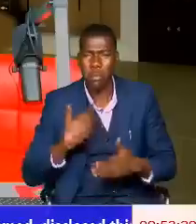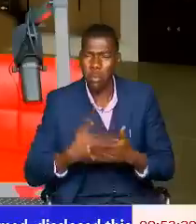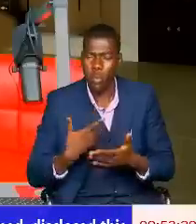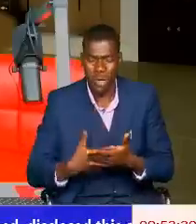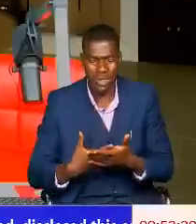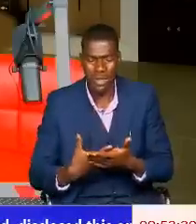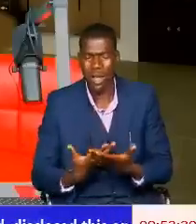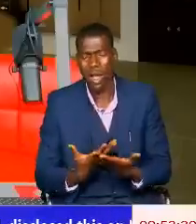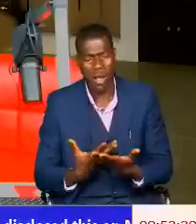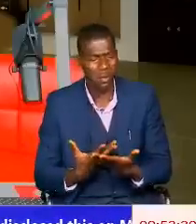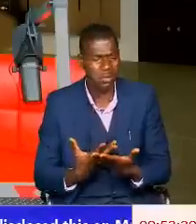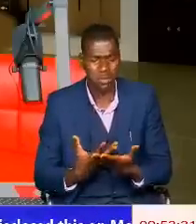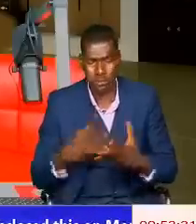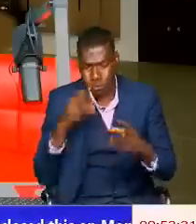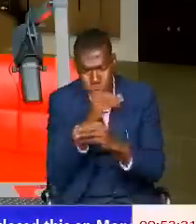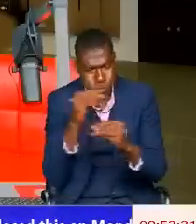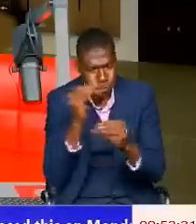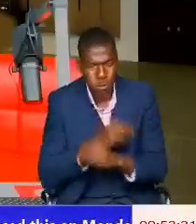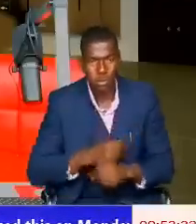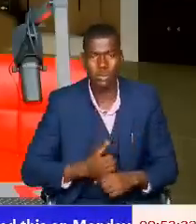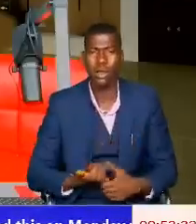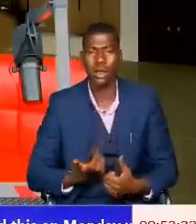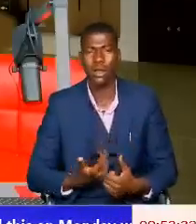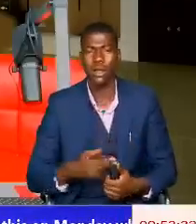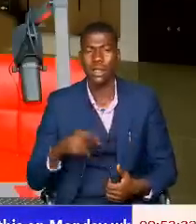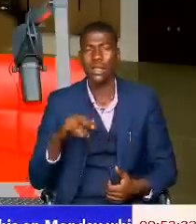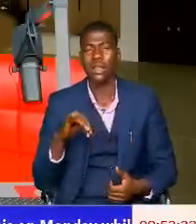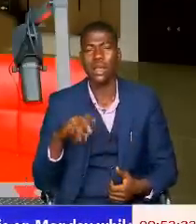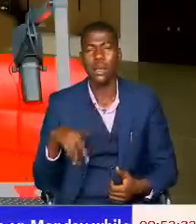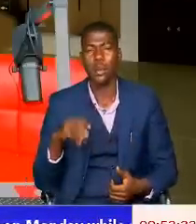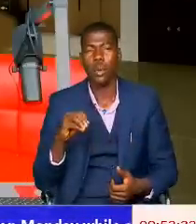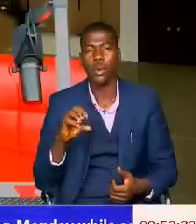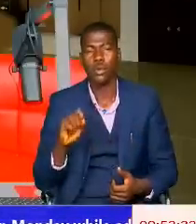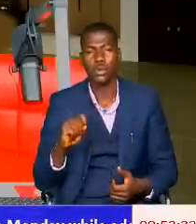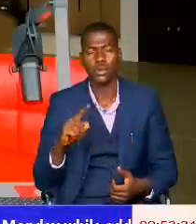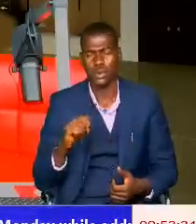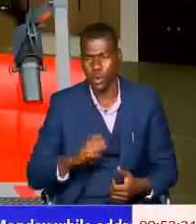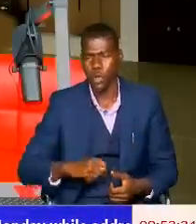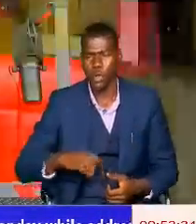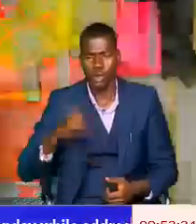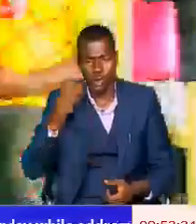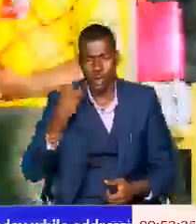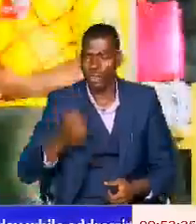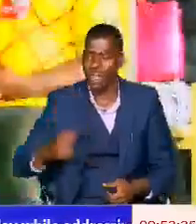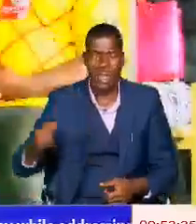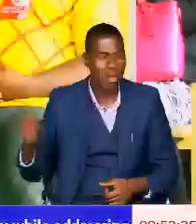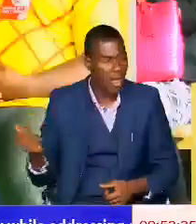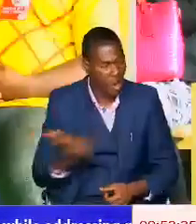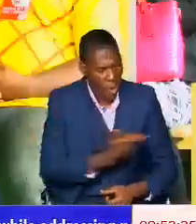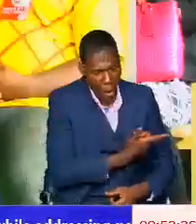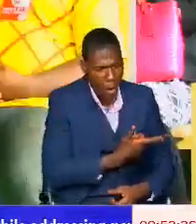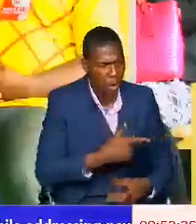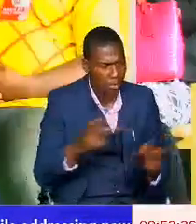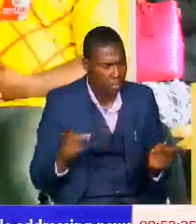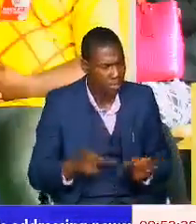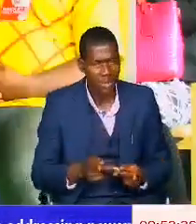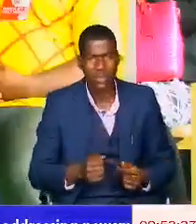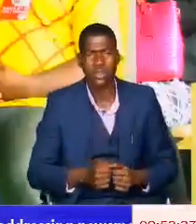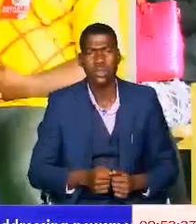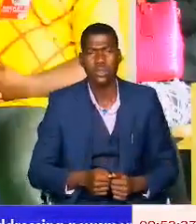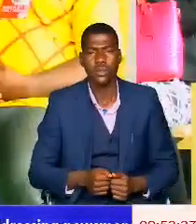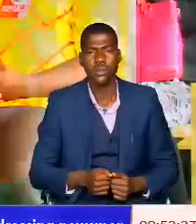money. NIPOST is supposed to be everywhere in our lives. There is nothing you can do